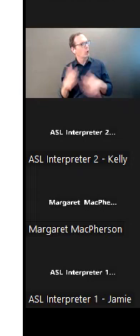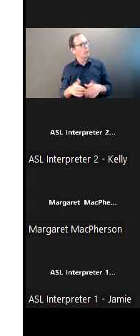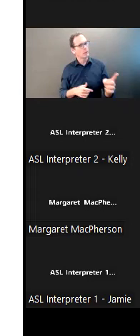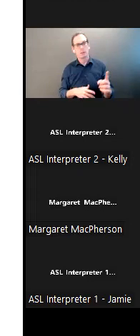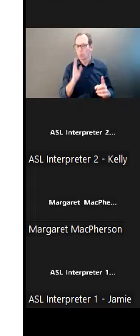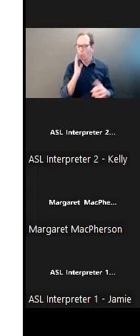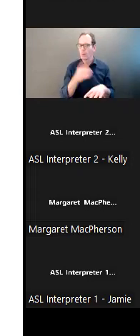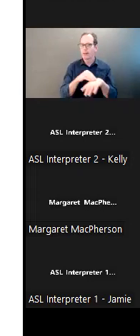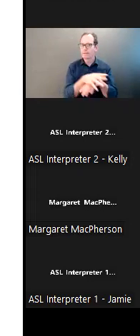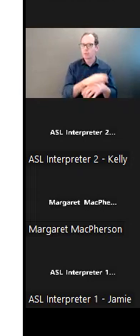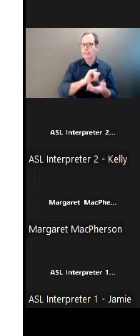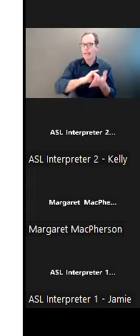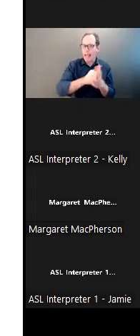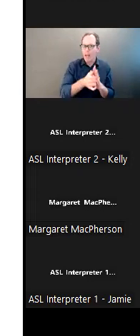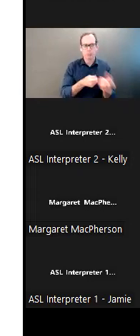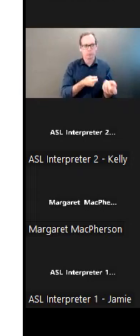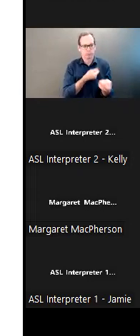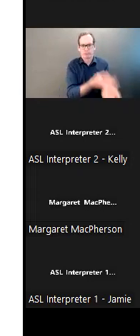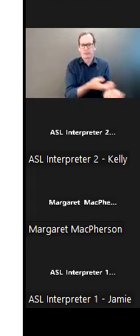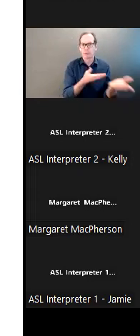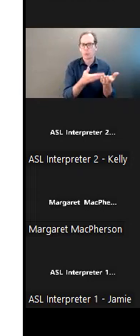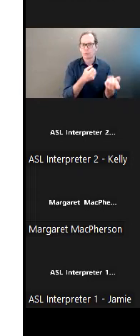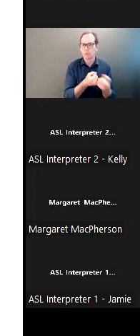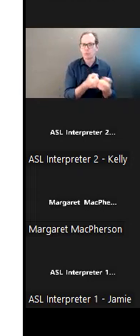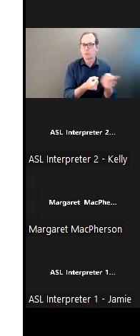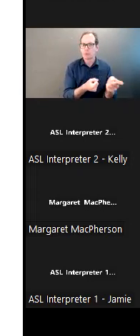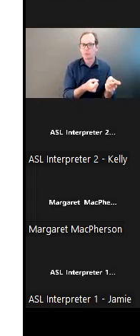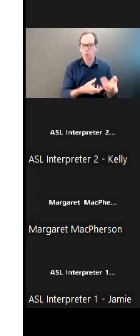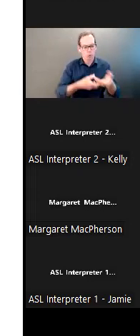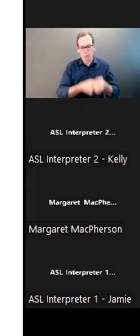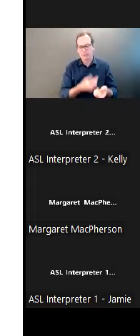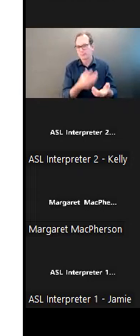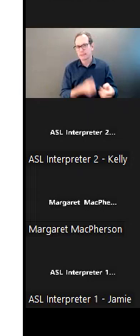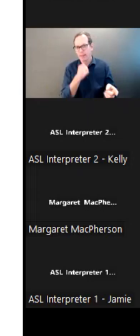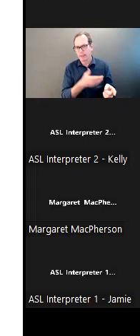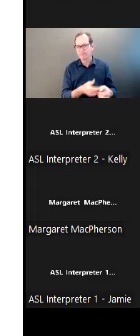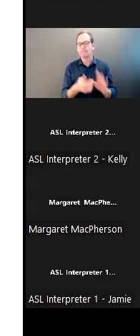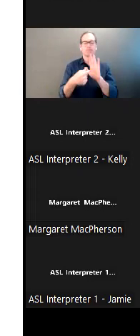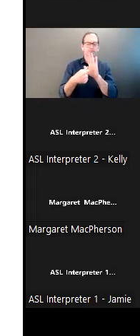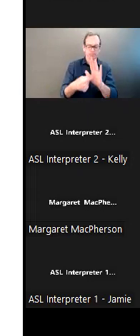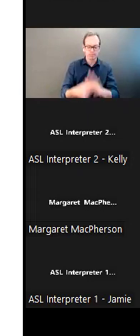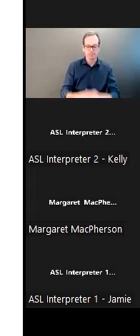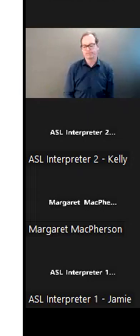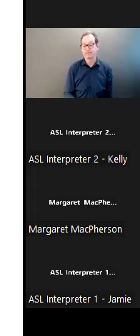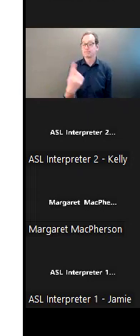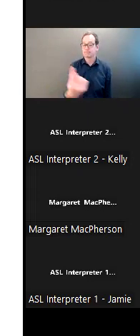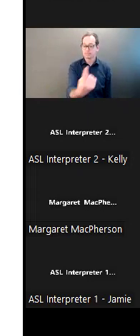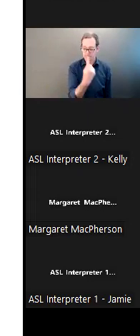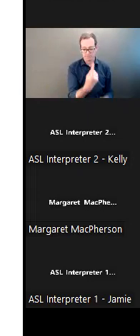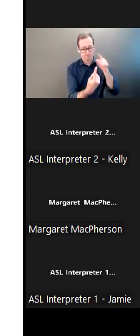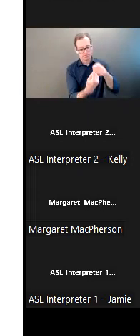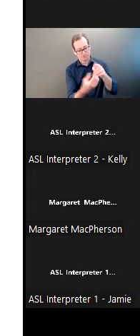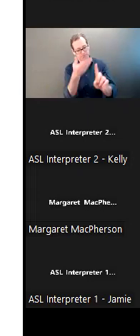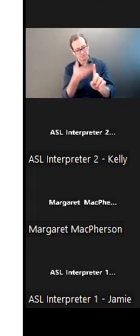help. And often we might, have a stereotype of somebody, for example, with a mental health or substance use issue